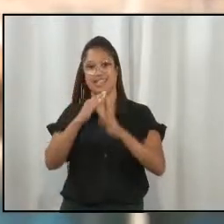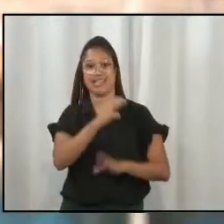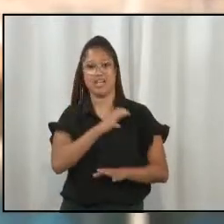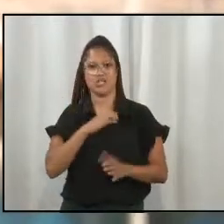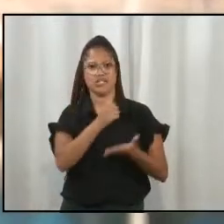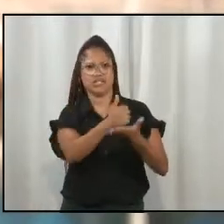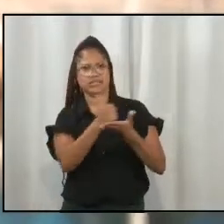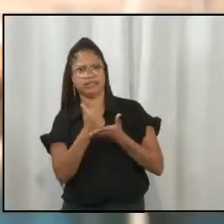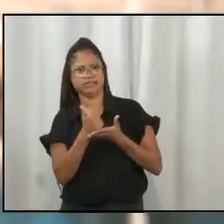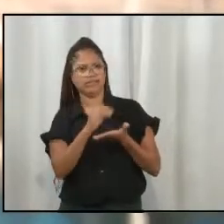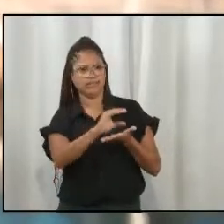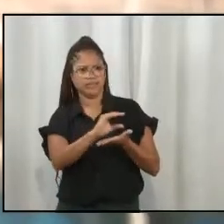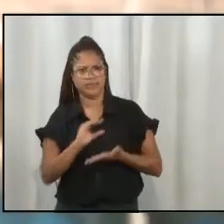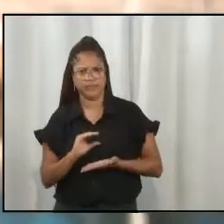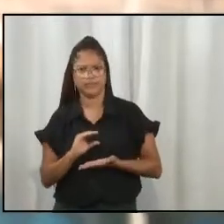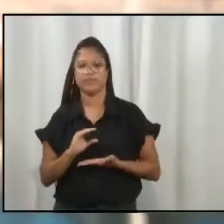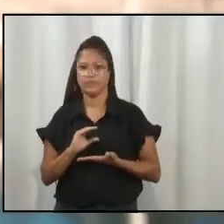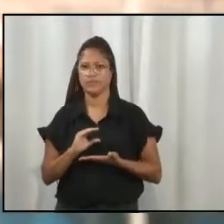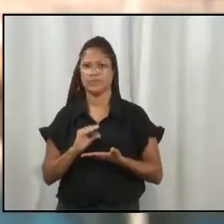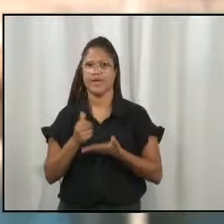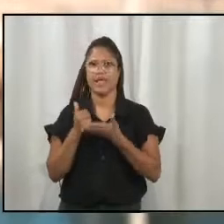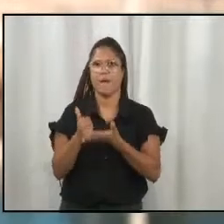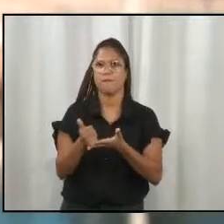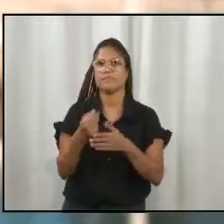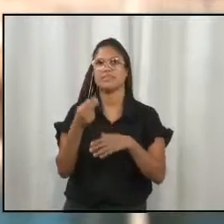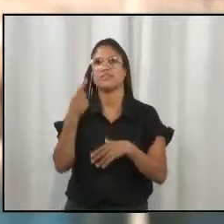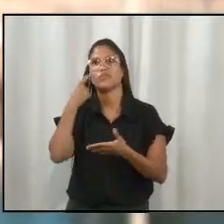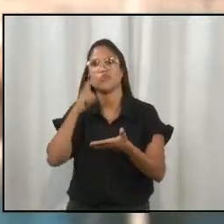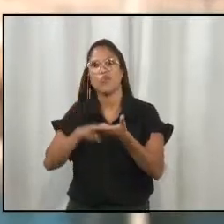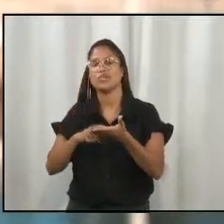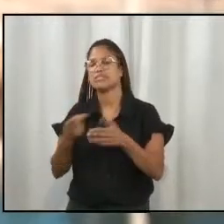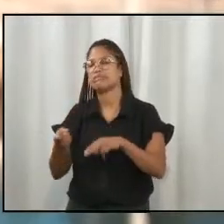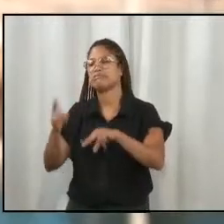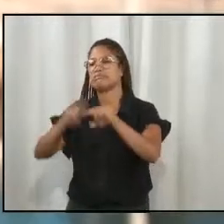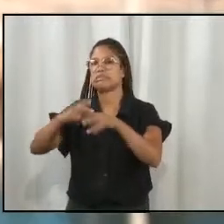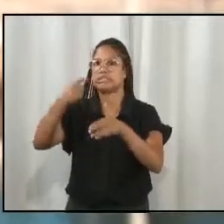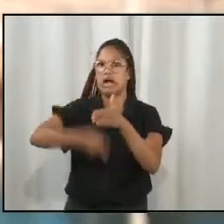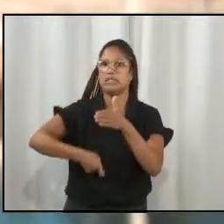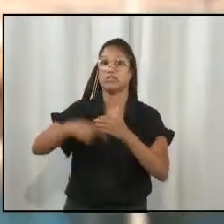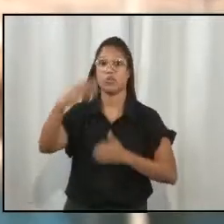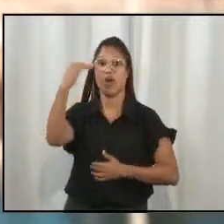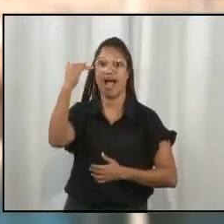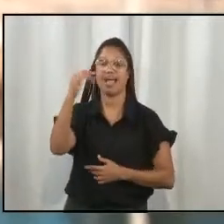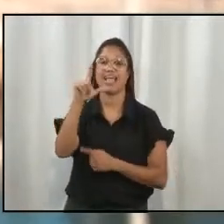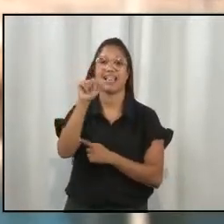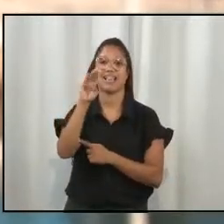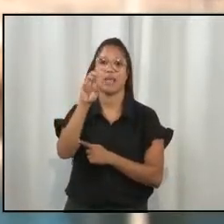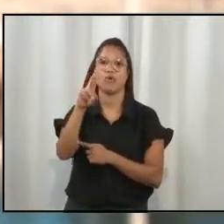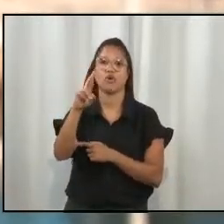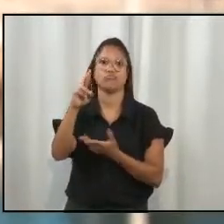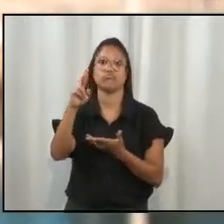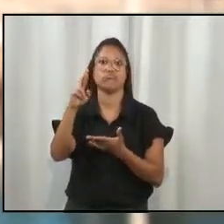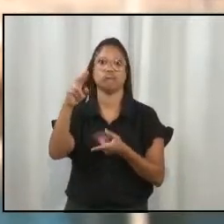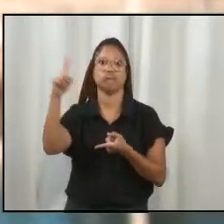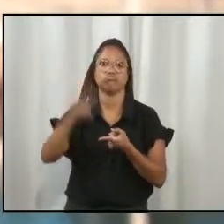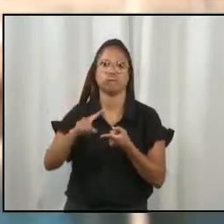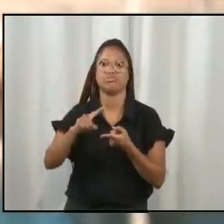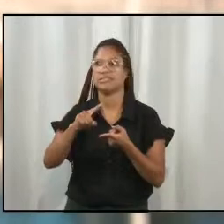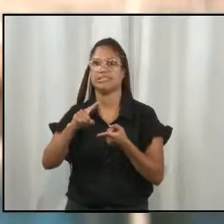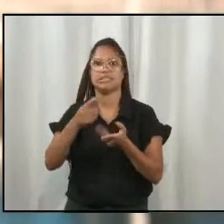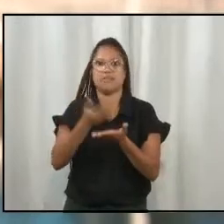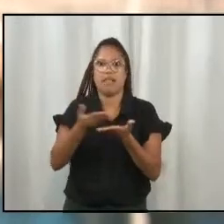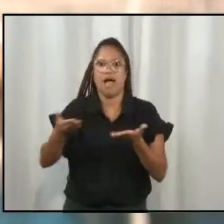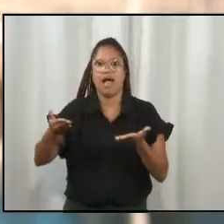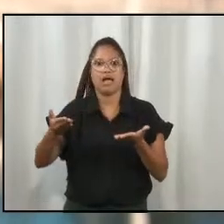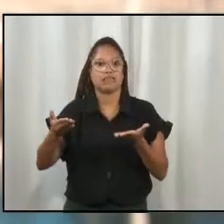to also help account for some of the increased costs due to labor shortages and supply chain issues that are facing